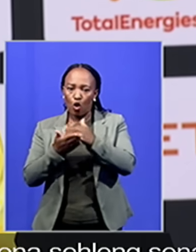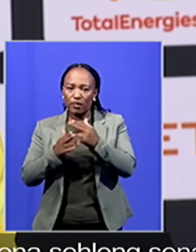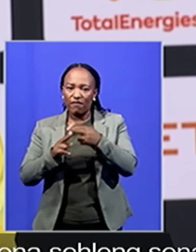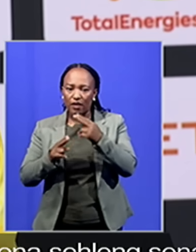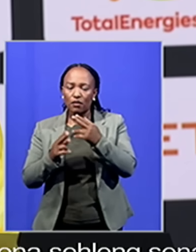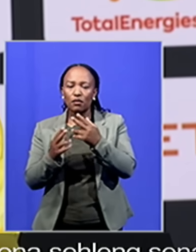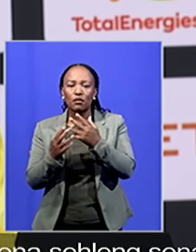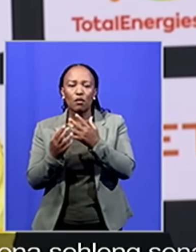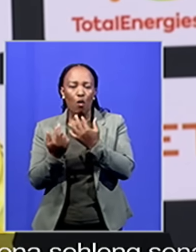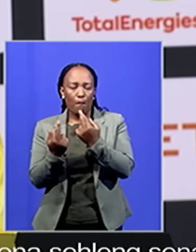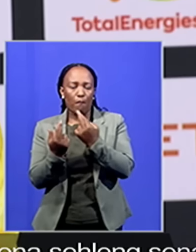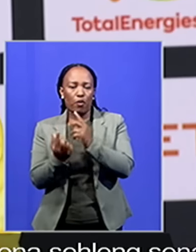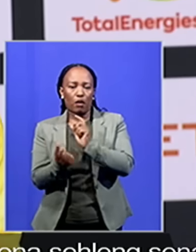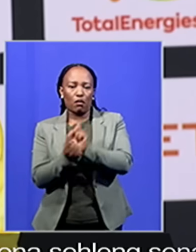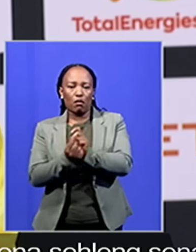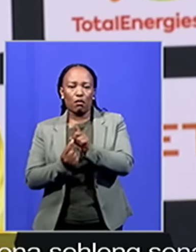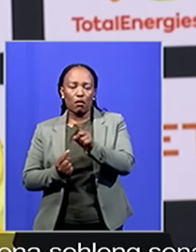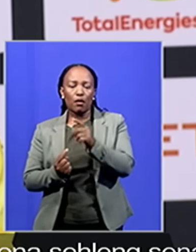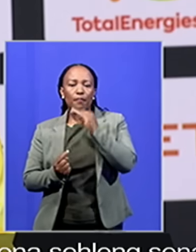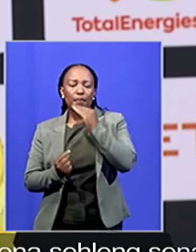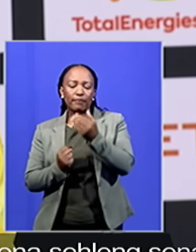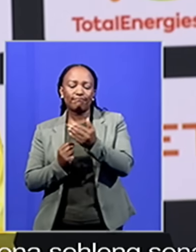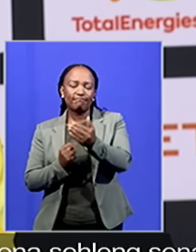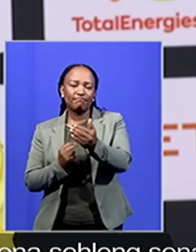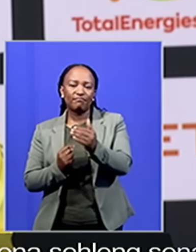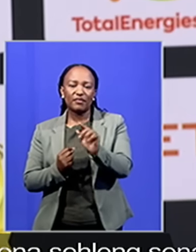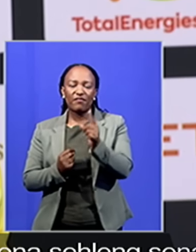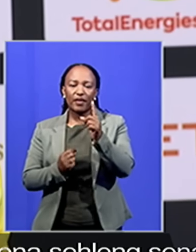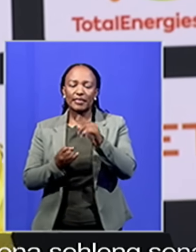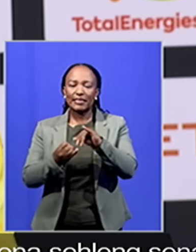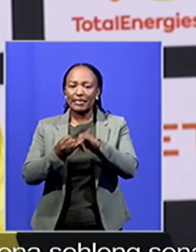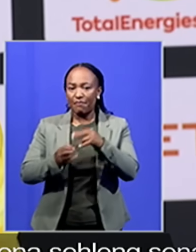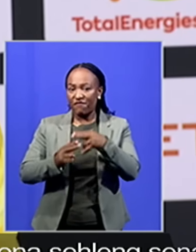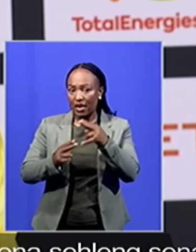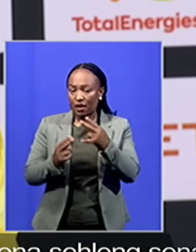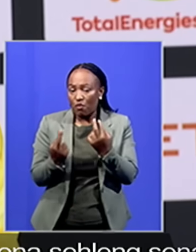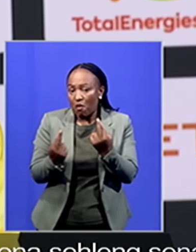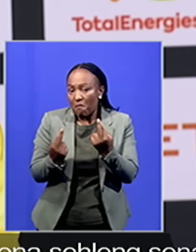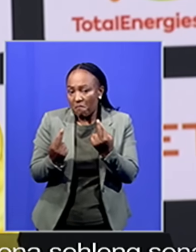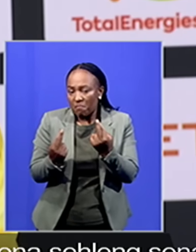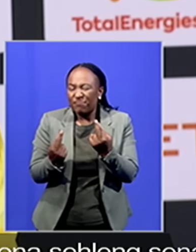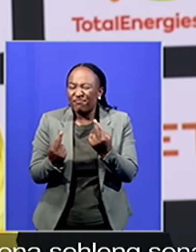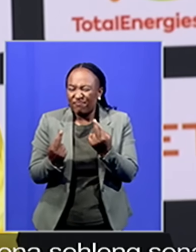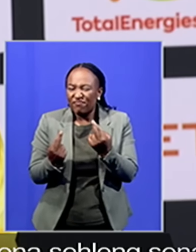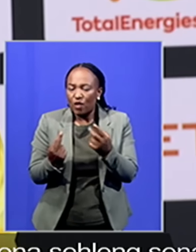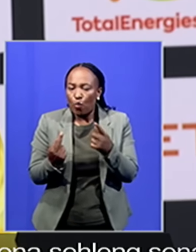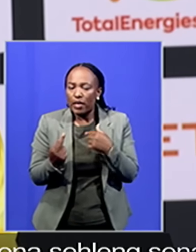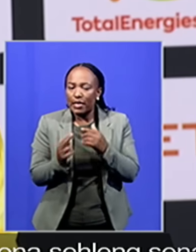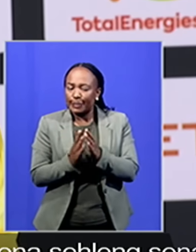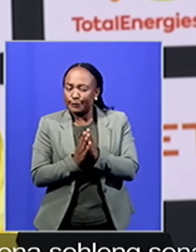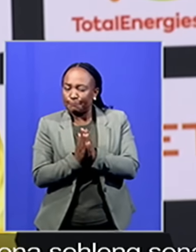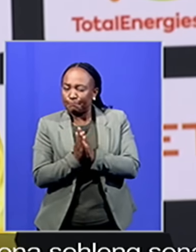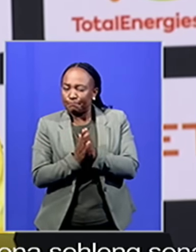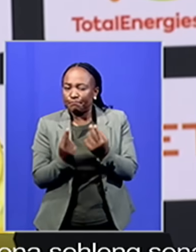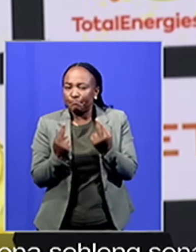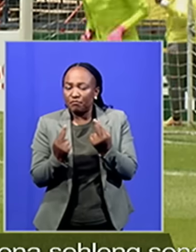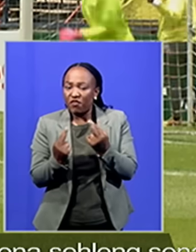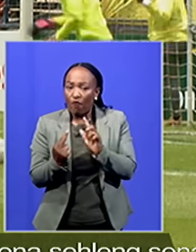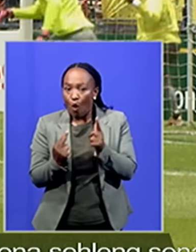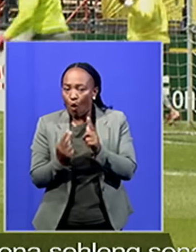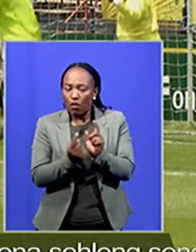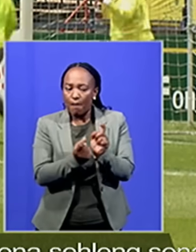another trip and that it takes us also far, so it means we have to play a semi-final. Look, ambition on this club is to play every match to